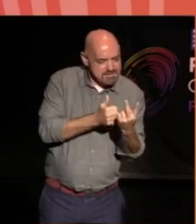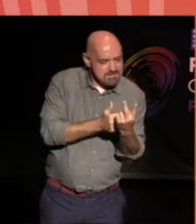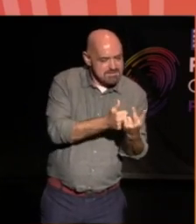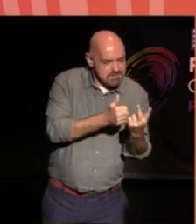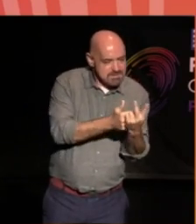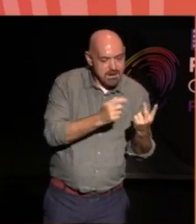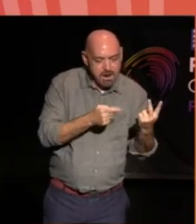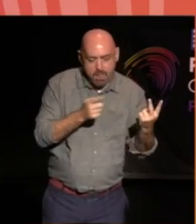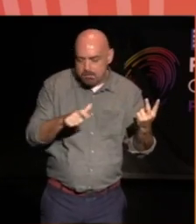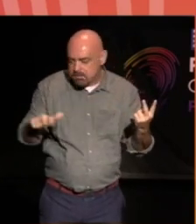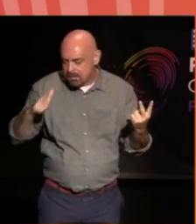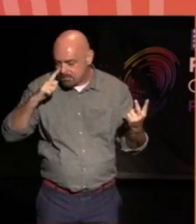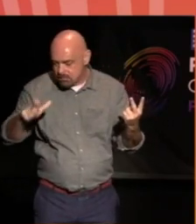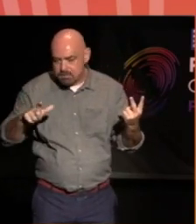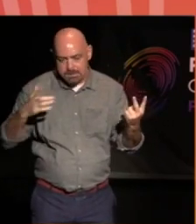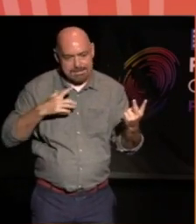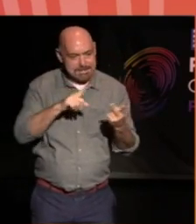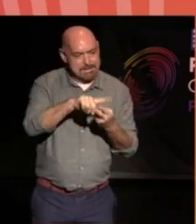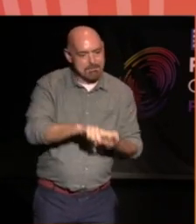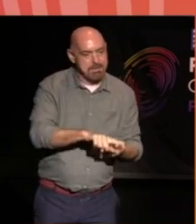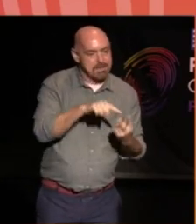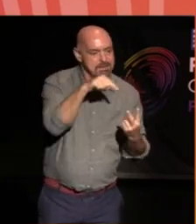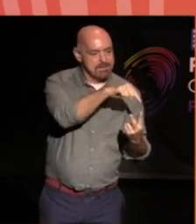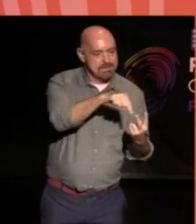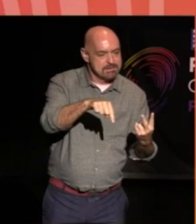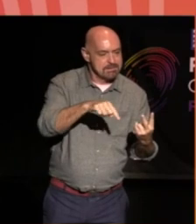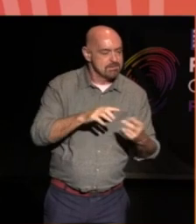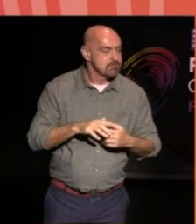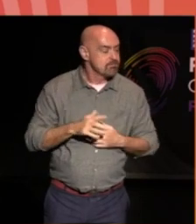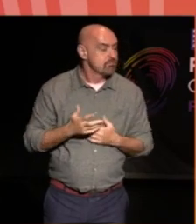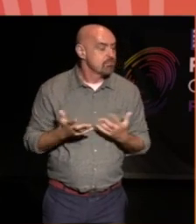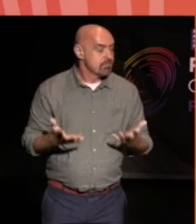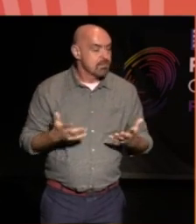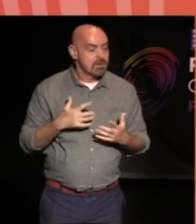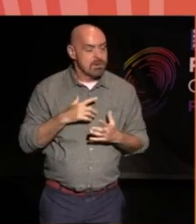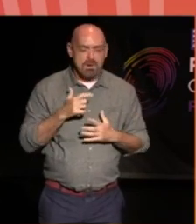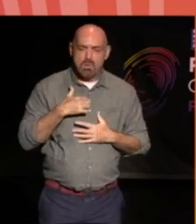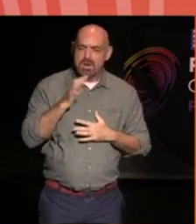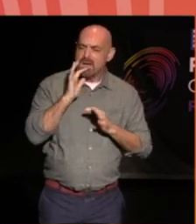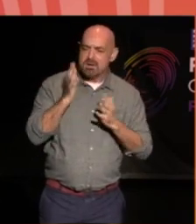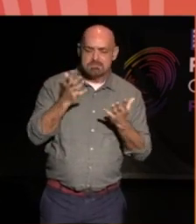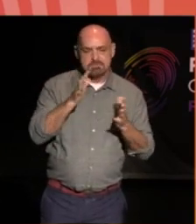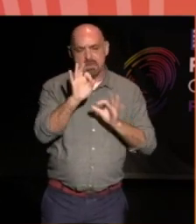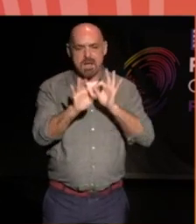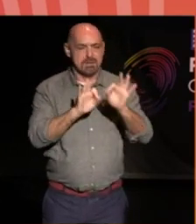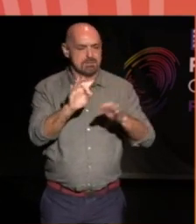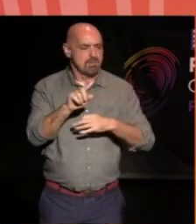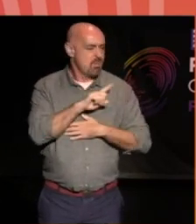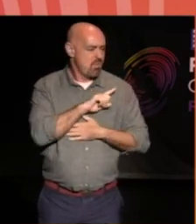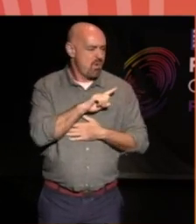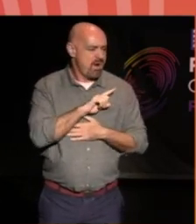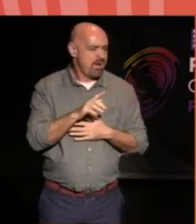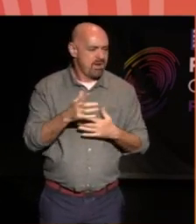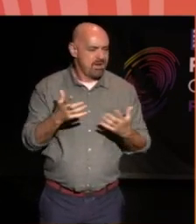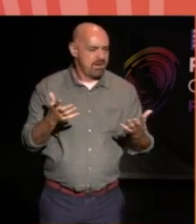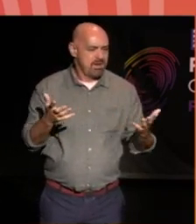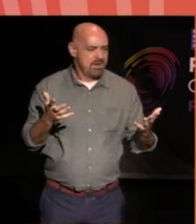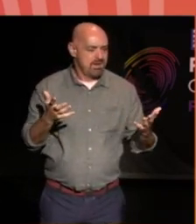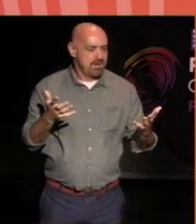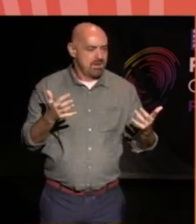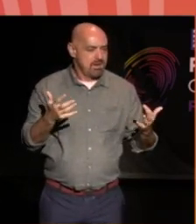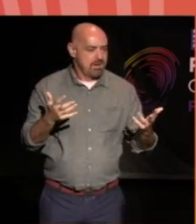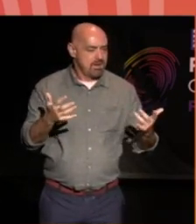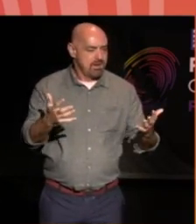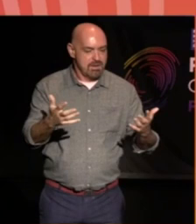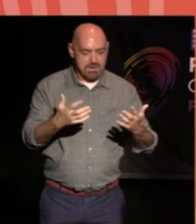we're able to do across the planet and people. We'll question, hopefully, why anyone would really think that